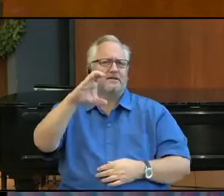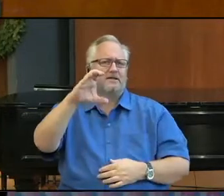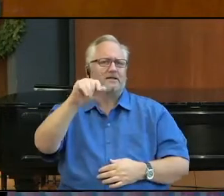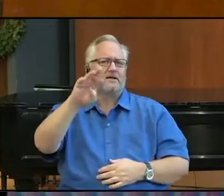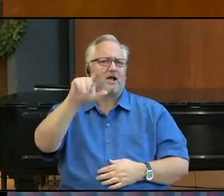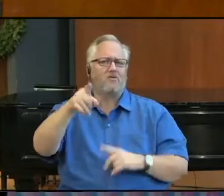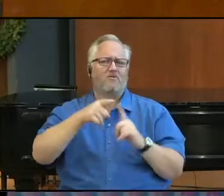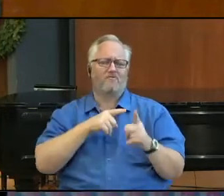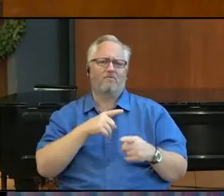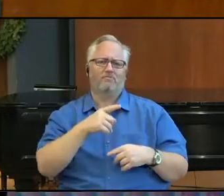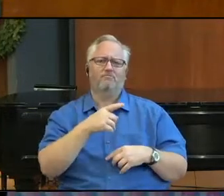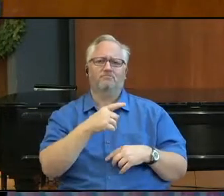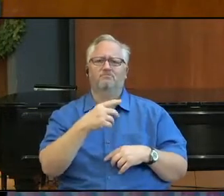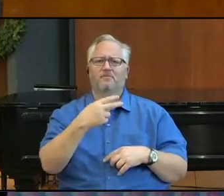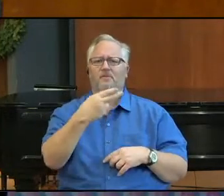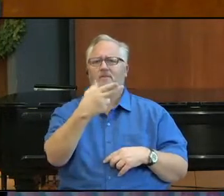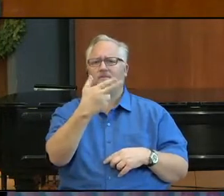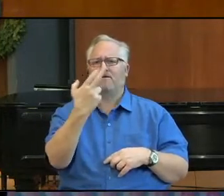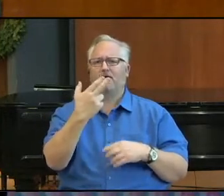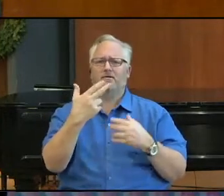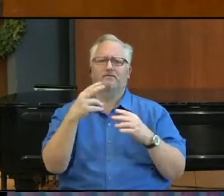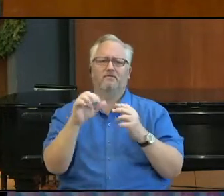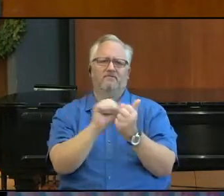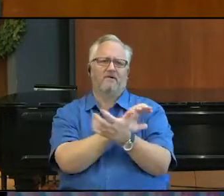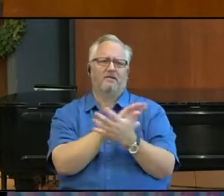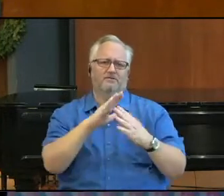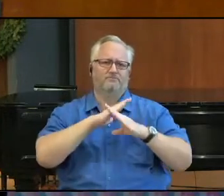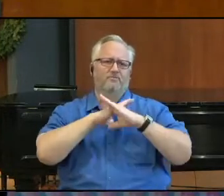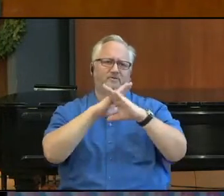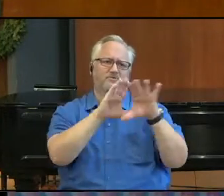the organization, can answer those questions for you.